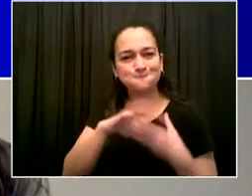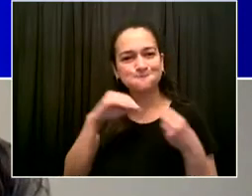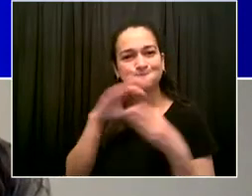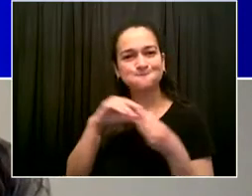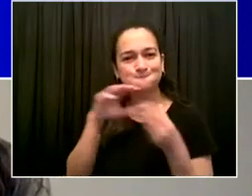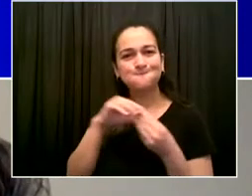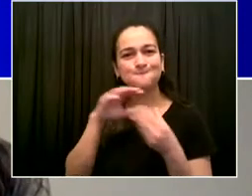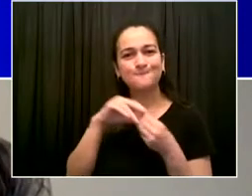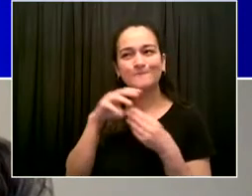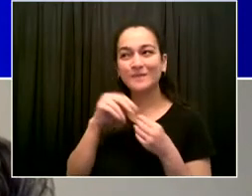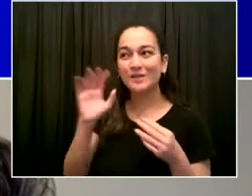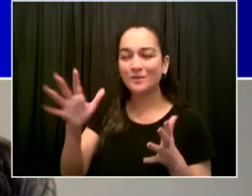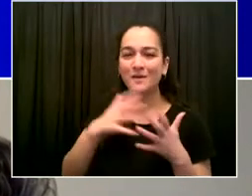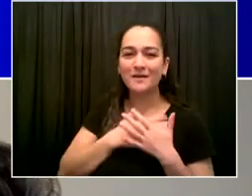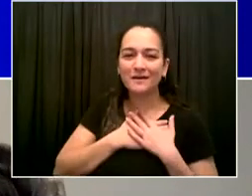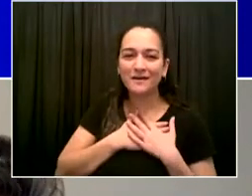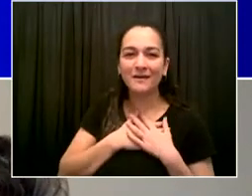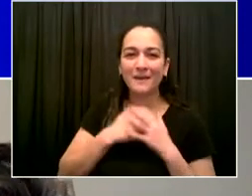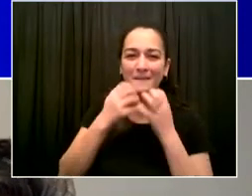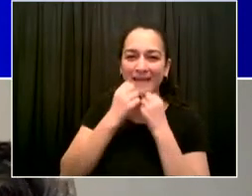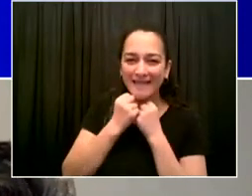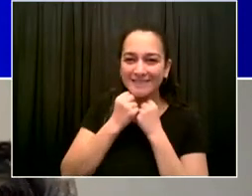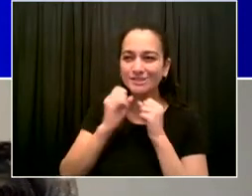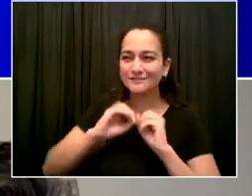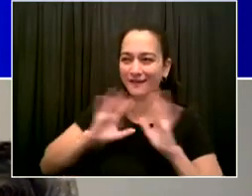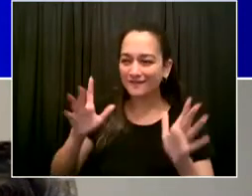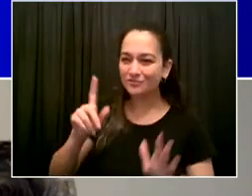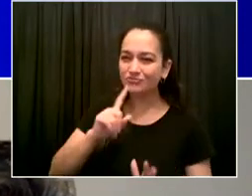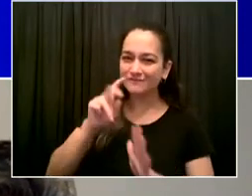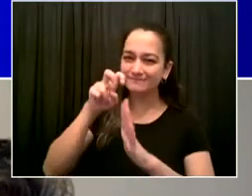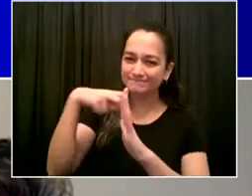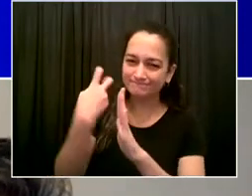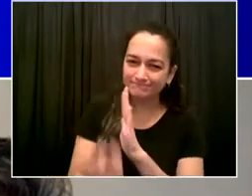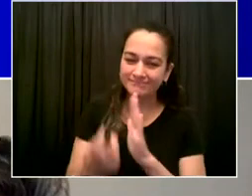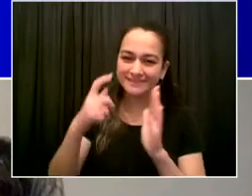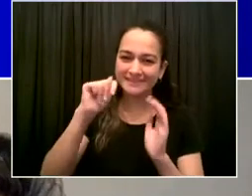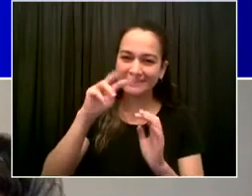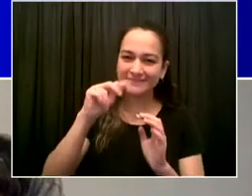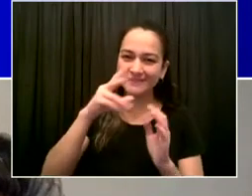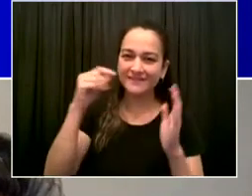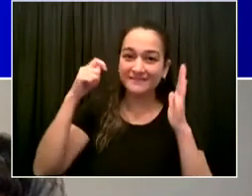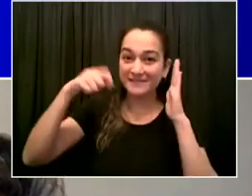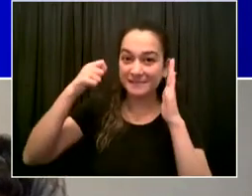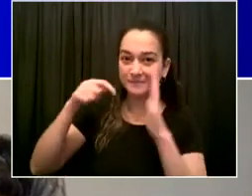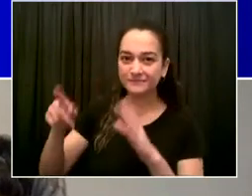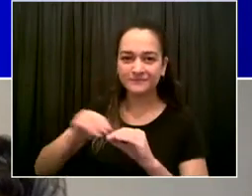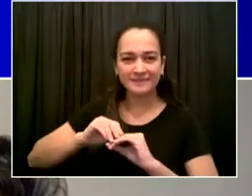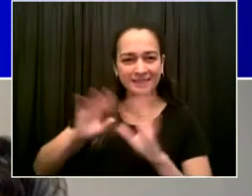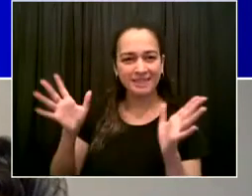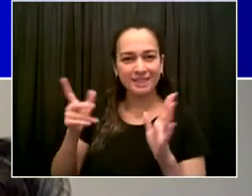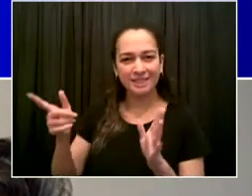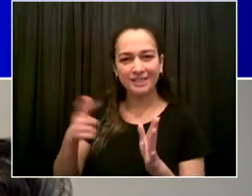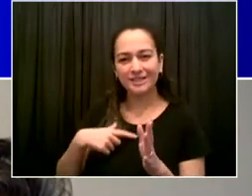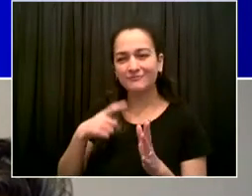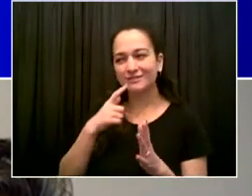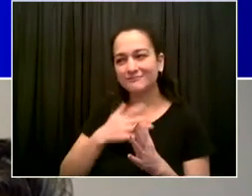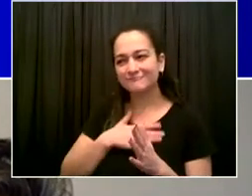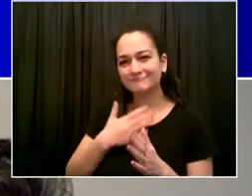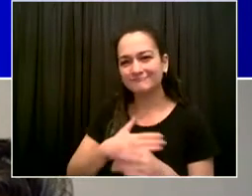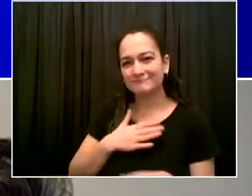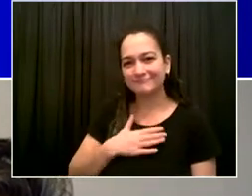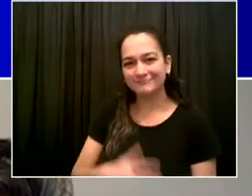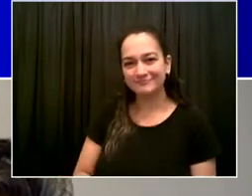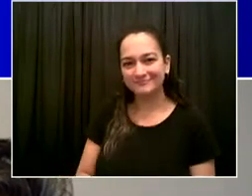to all of us that you and all your colleagues said, we got to keep going. And yes, I know where I'm going to be at 10